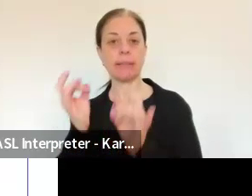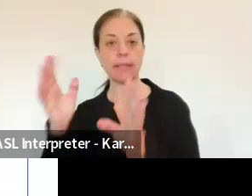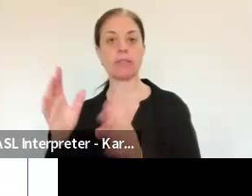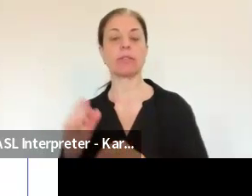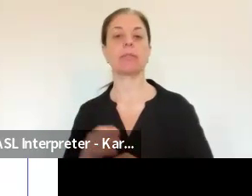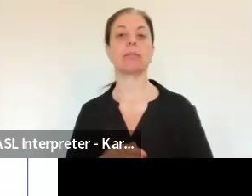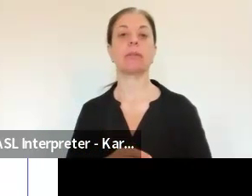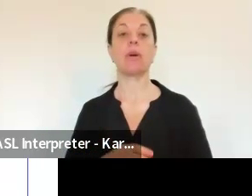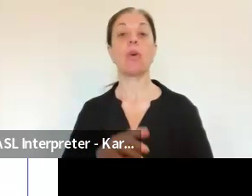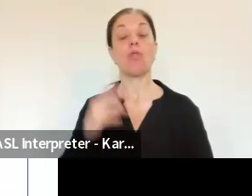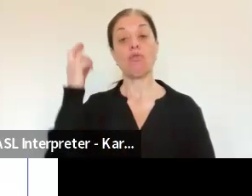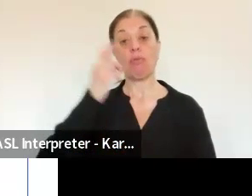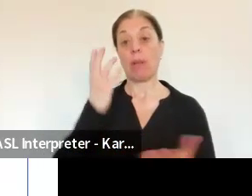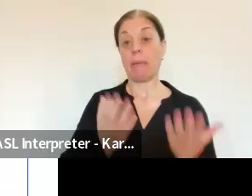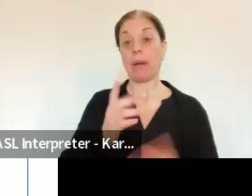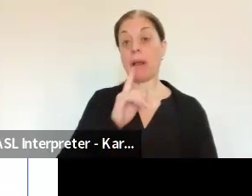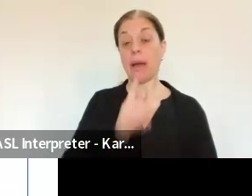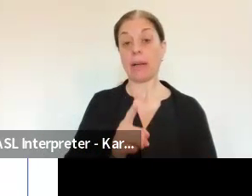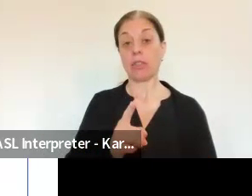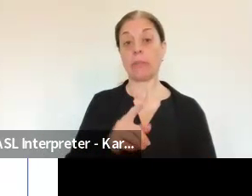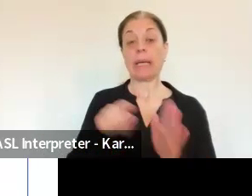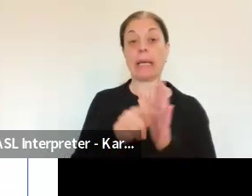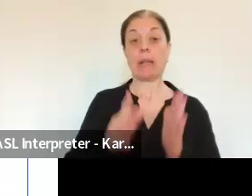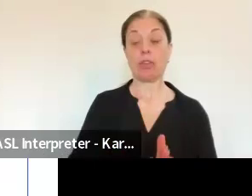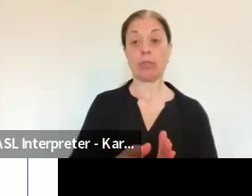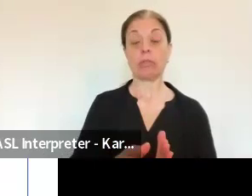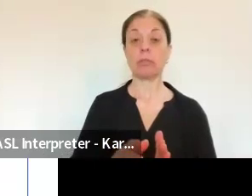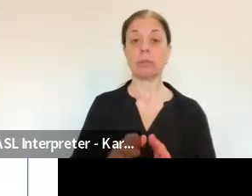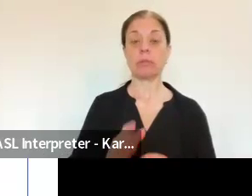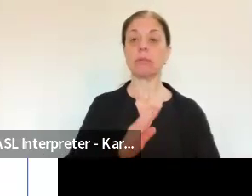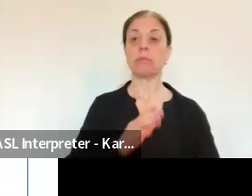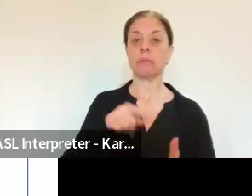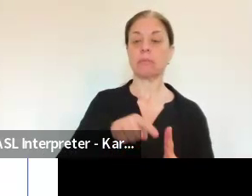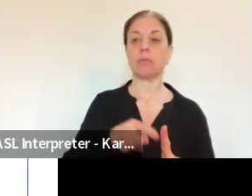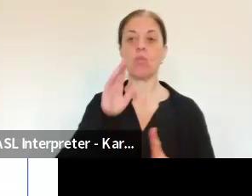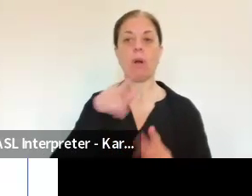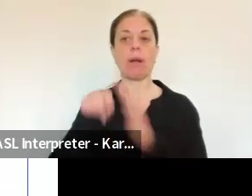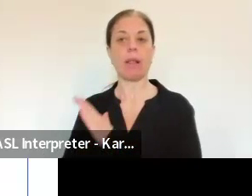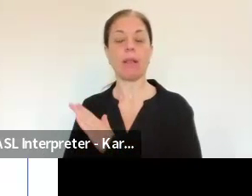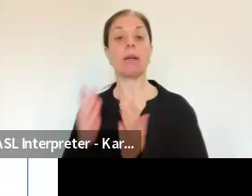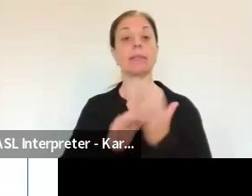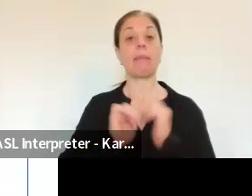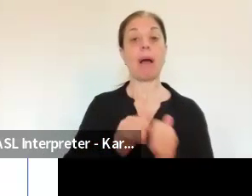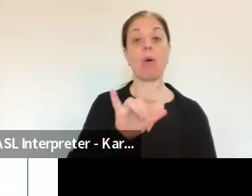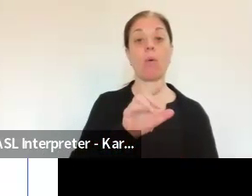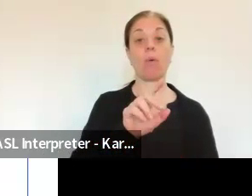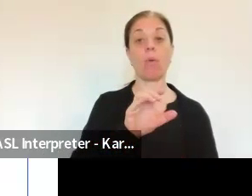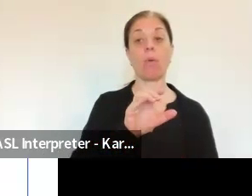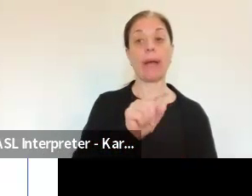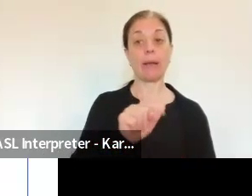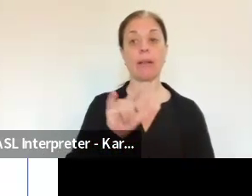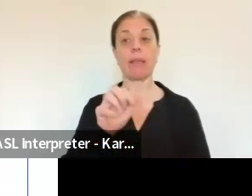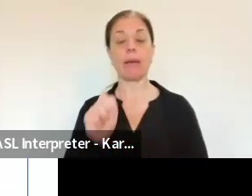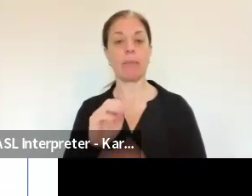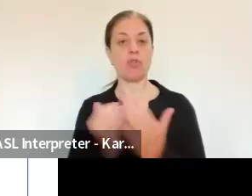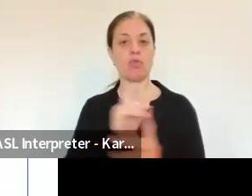dies. They realize they might actually be in the killer's crosshairs themselves. Somehow Kat and Liam are the new targets,